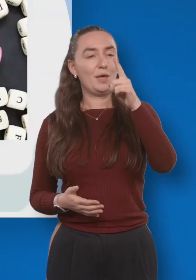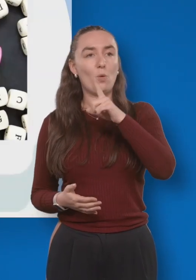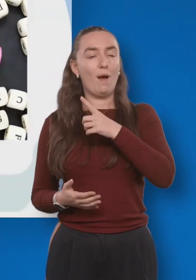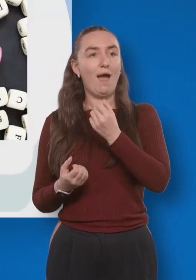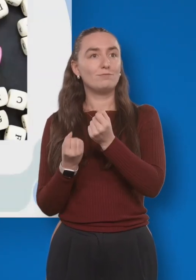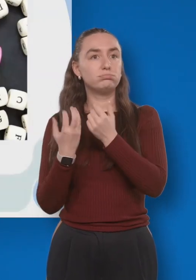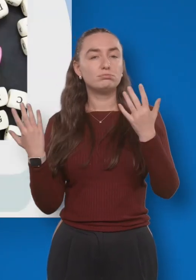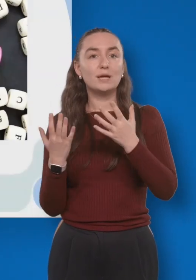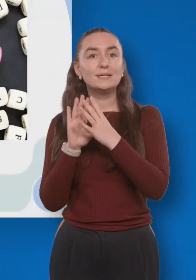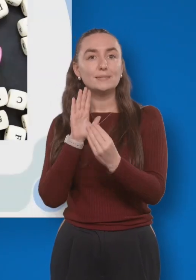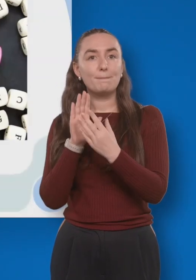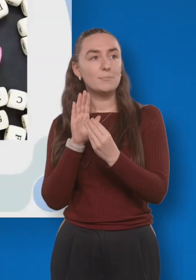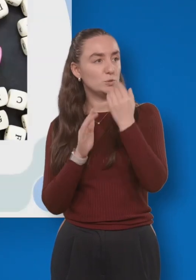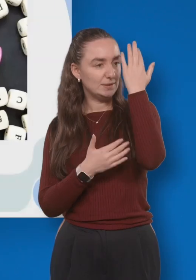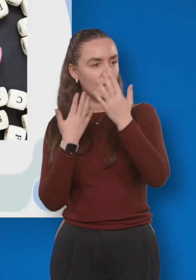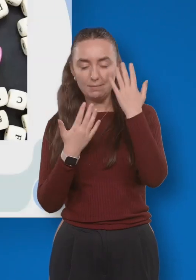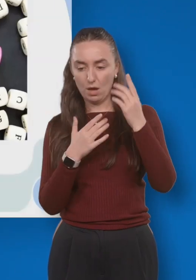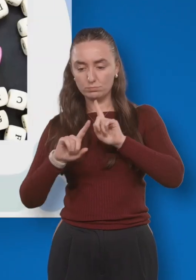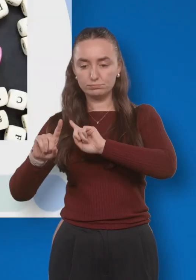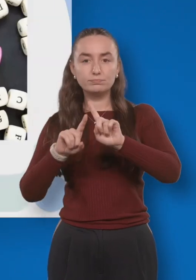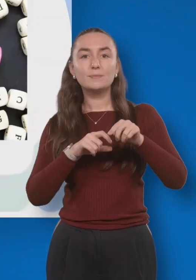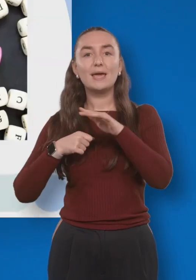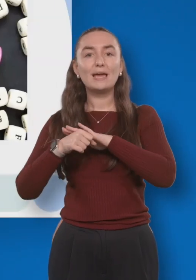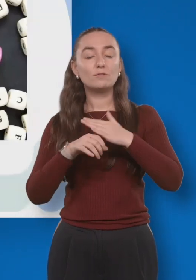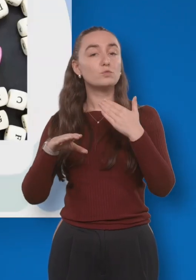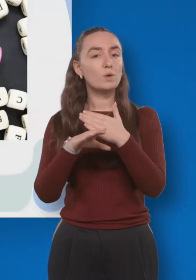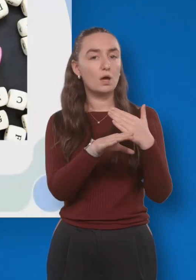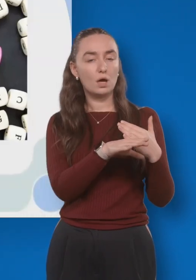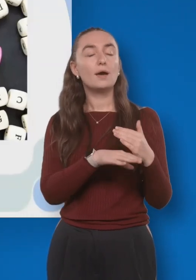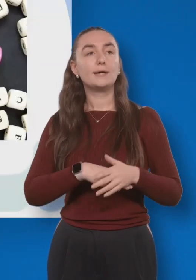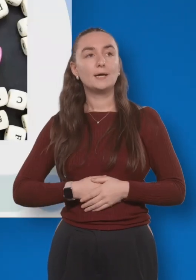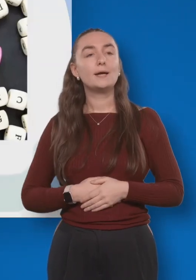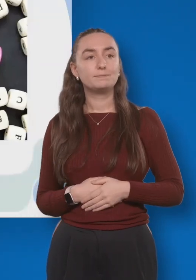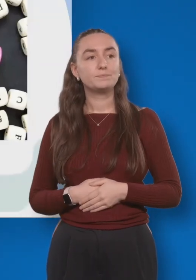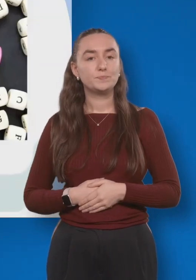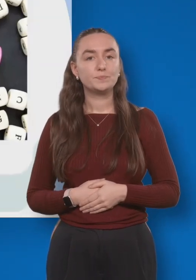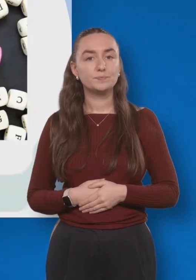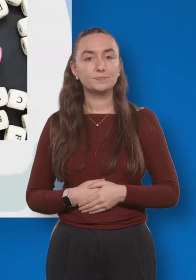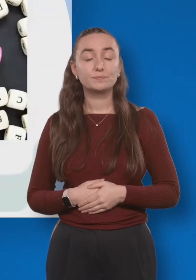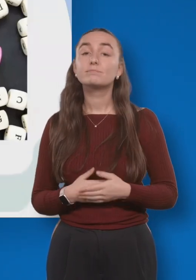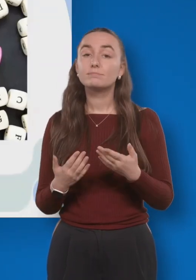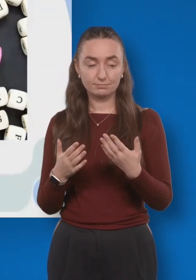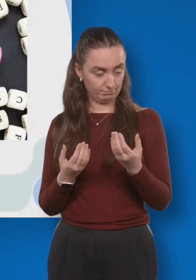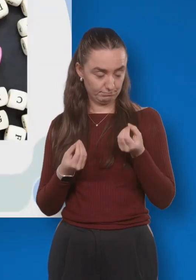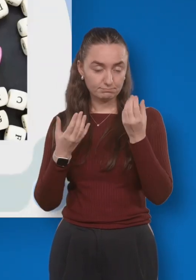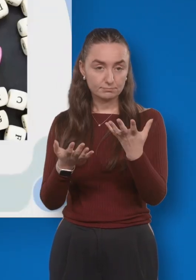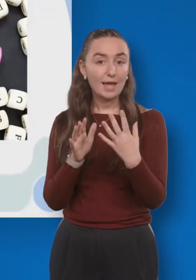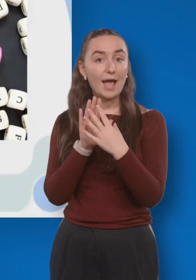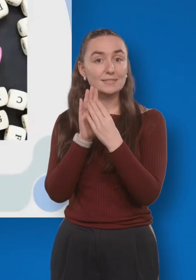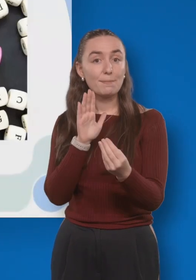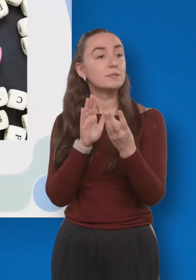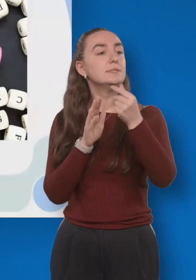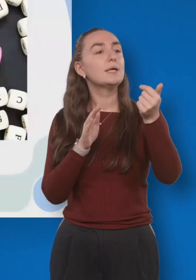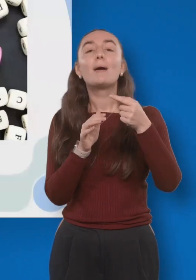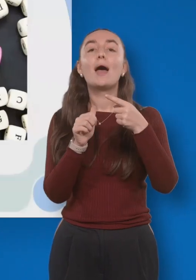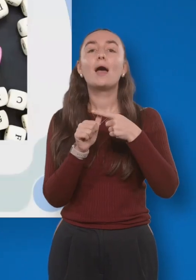different examples when we think about different disciplines. But so I know, to give you some examples, some of the applications